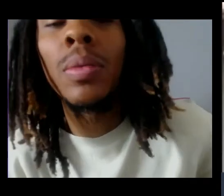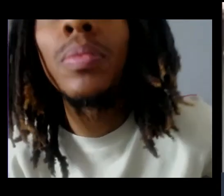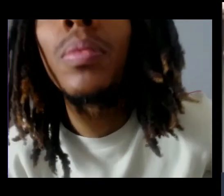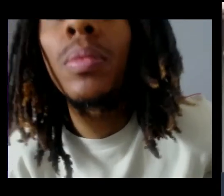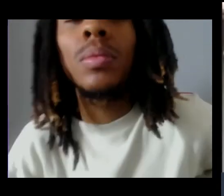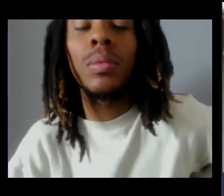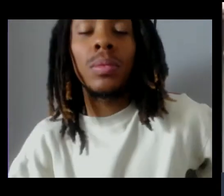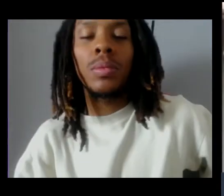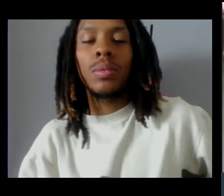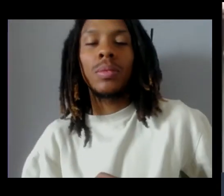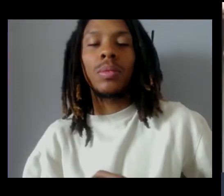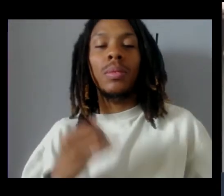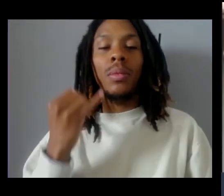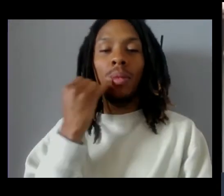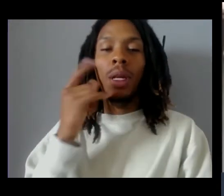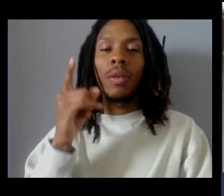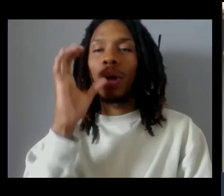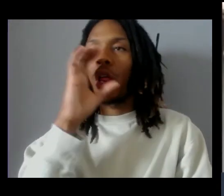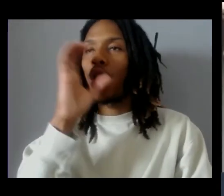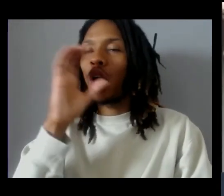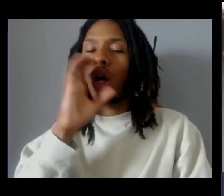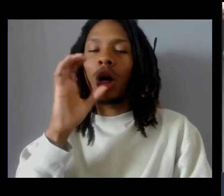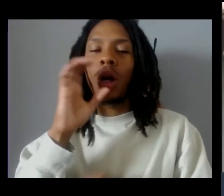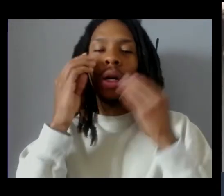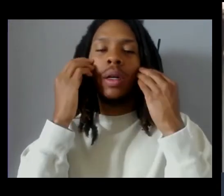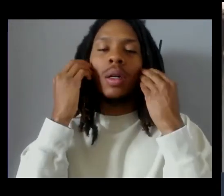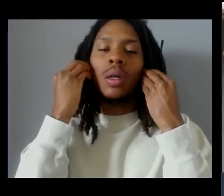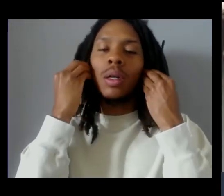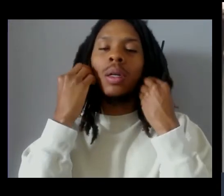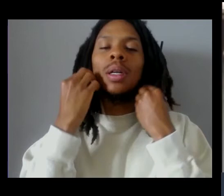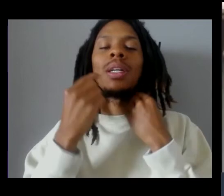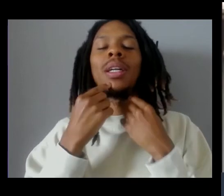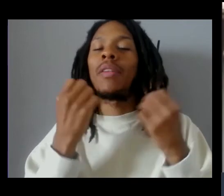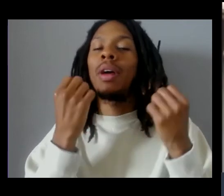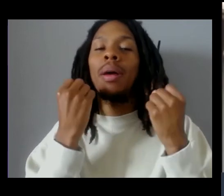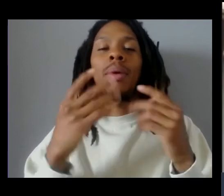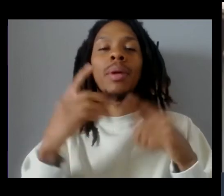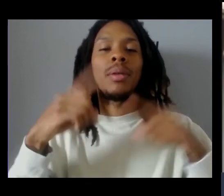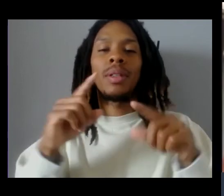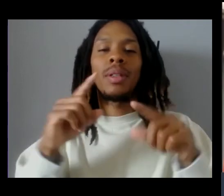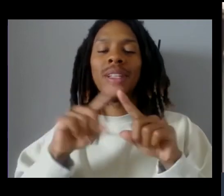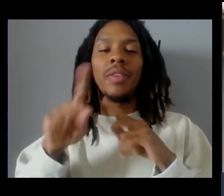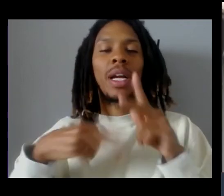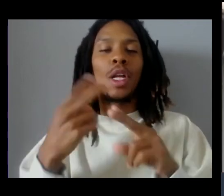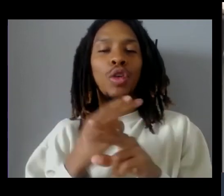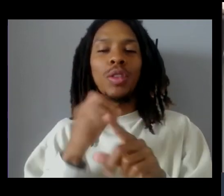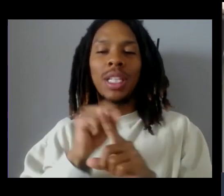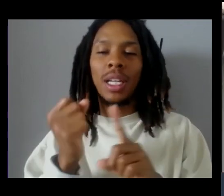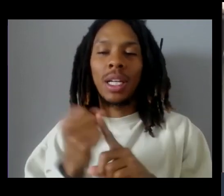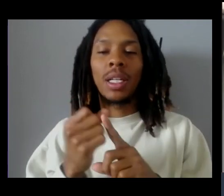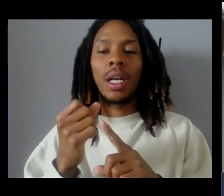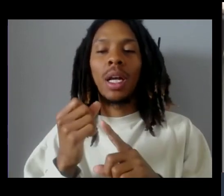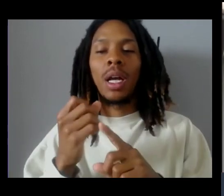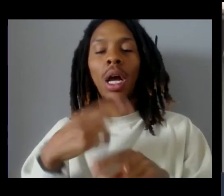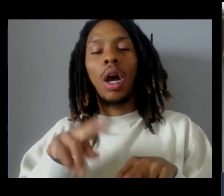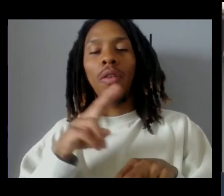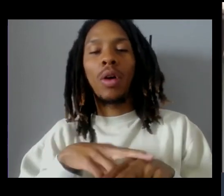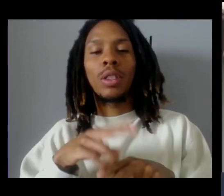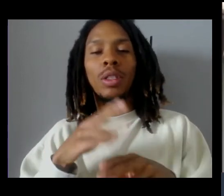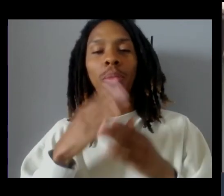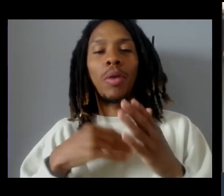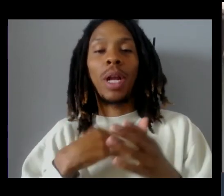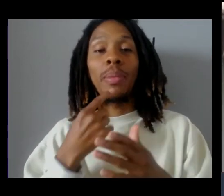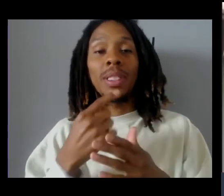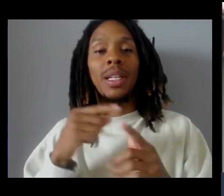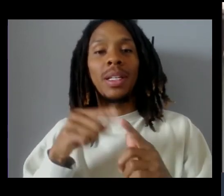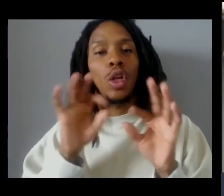if you are looking around at, say, there's many different kinds of use cases, and of course part of what I'm saying about Ray is that we value